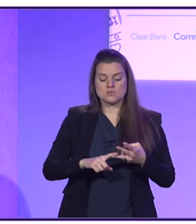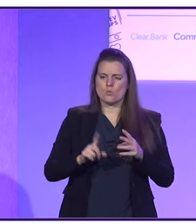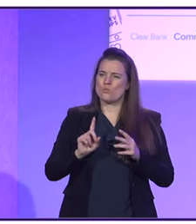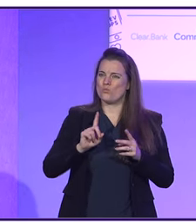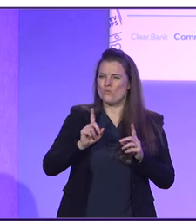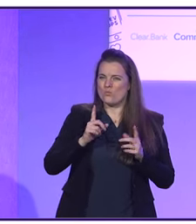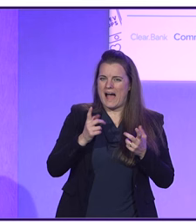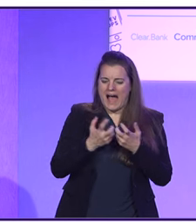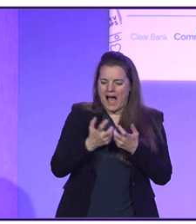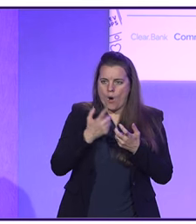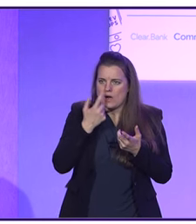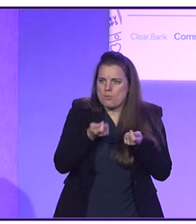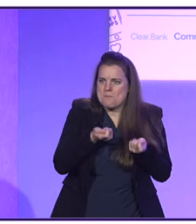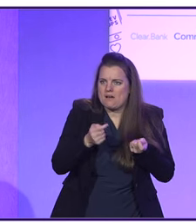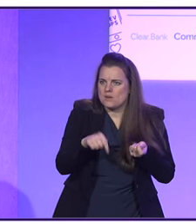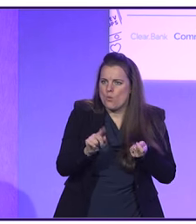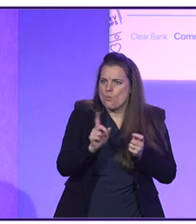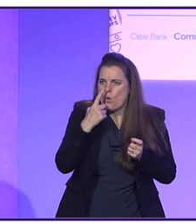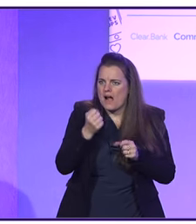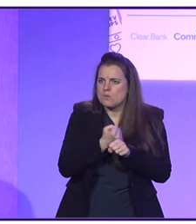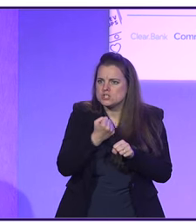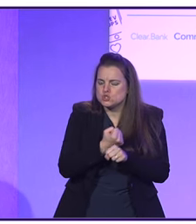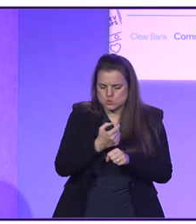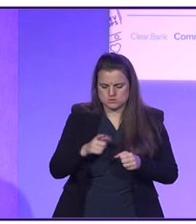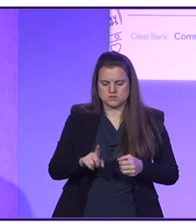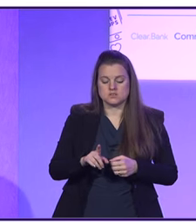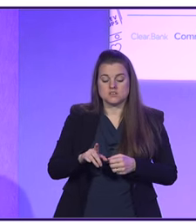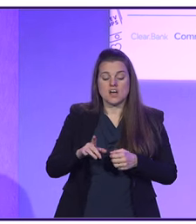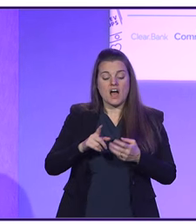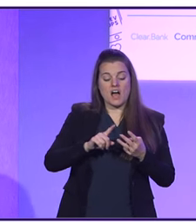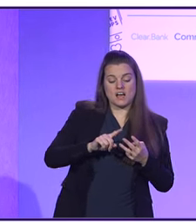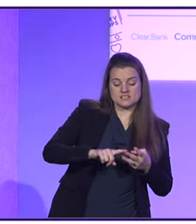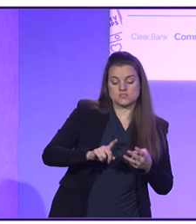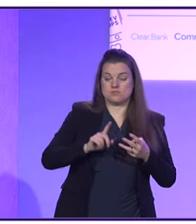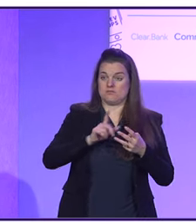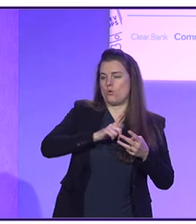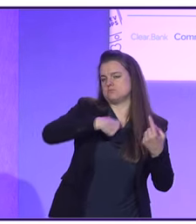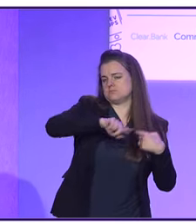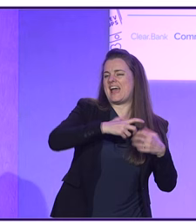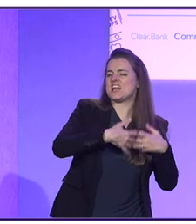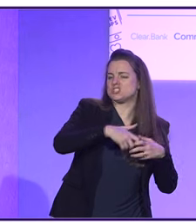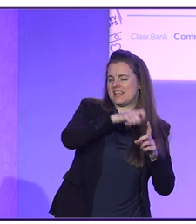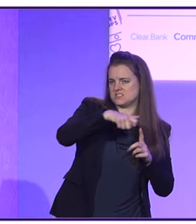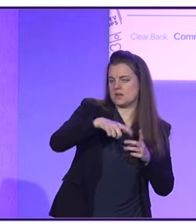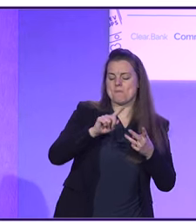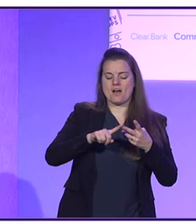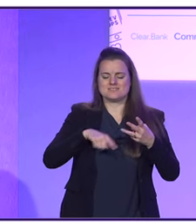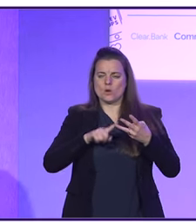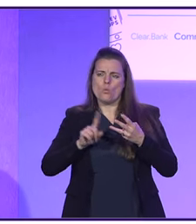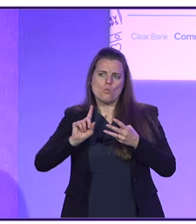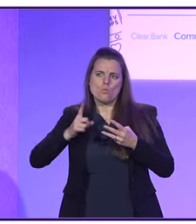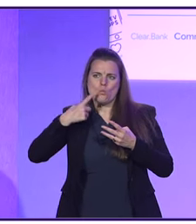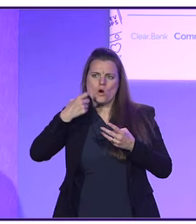example, open search stacks, build on top of Grafana and that kind of thing. And what can we do as consumers? Because as we know, observability is kind of split down the middle